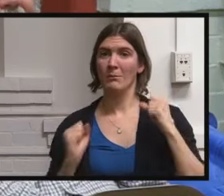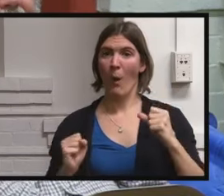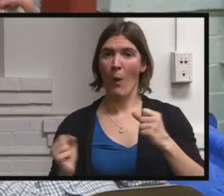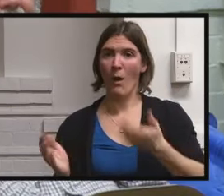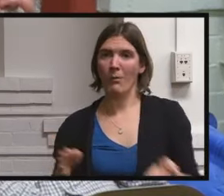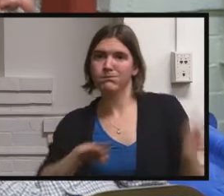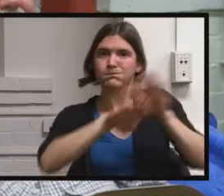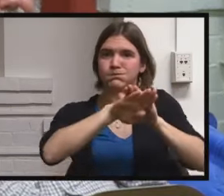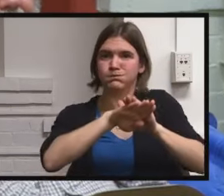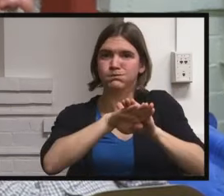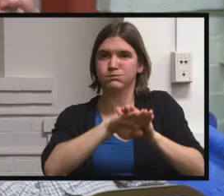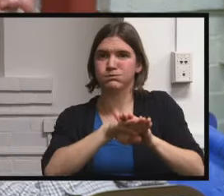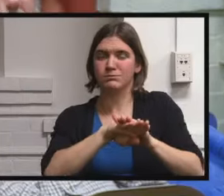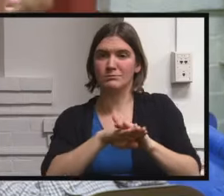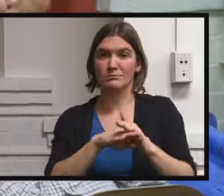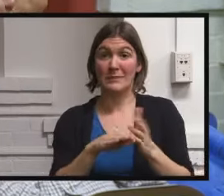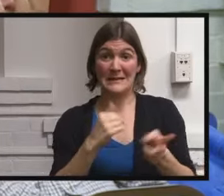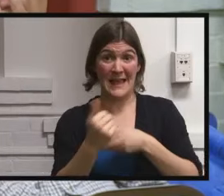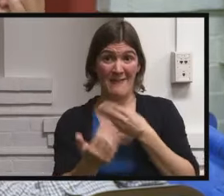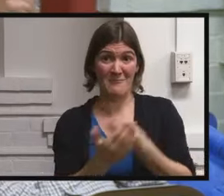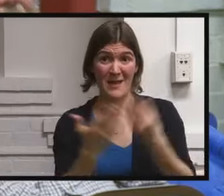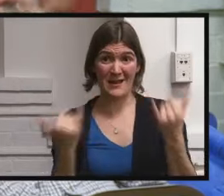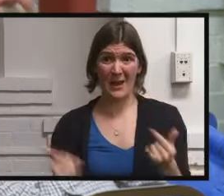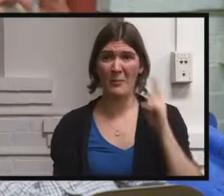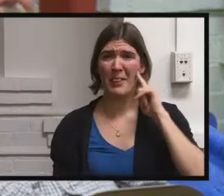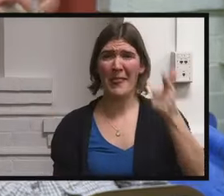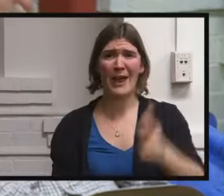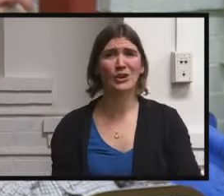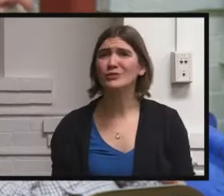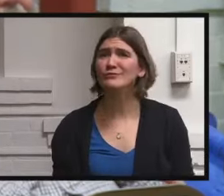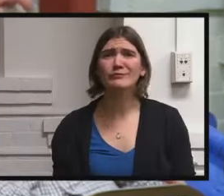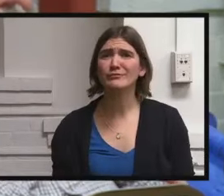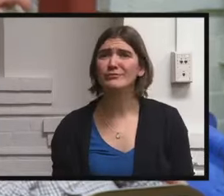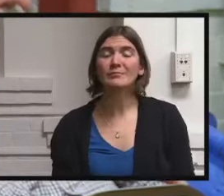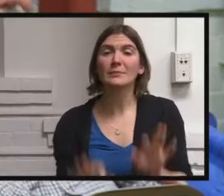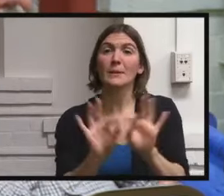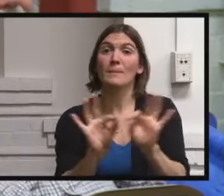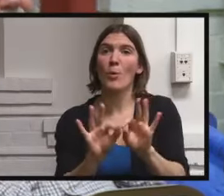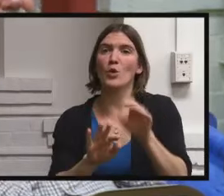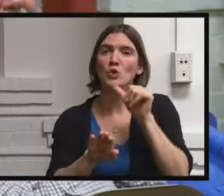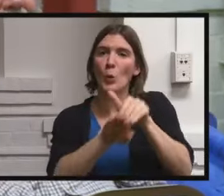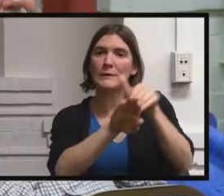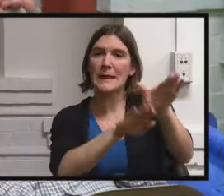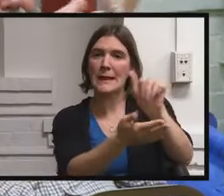you're not necessarily saving money. So the idea is to not have to send it there at all.